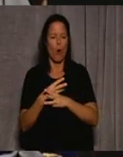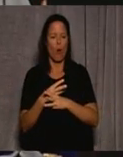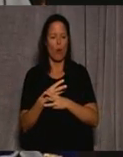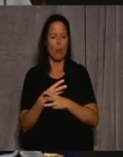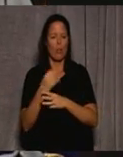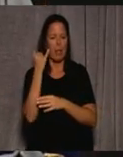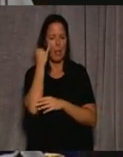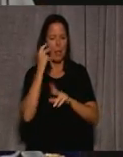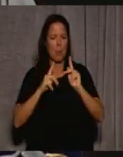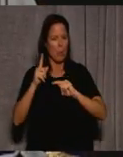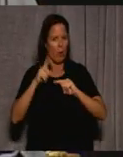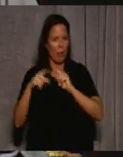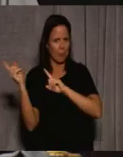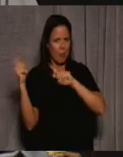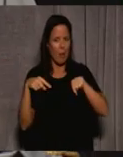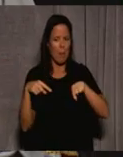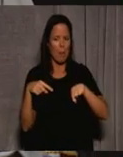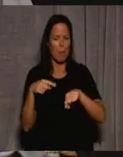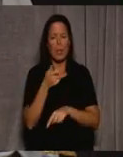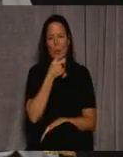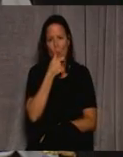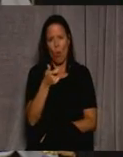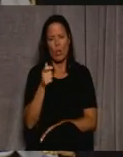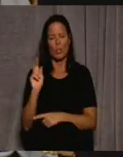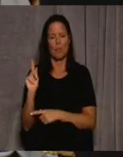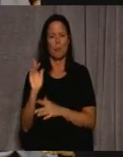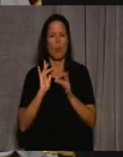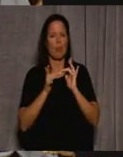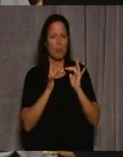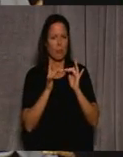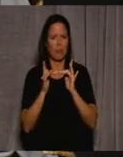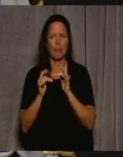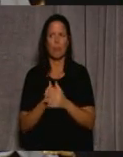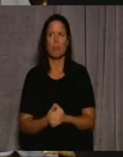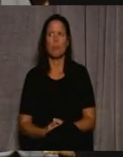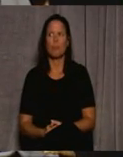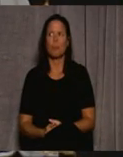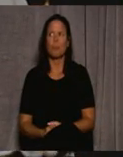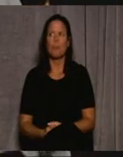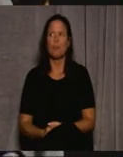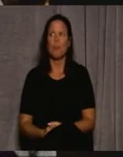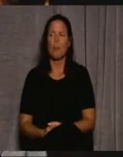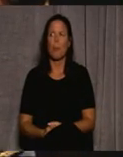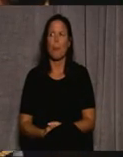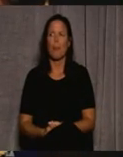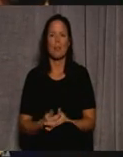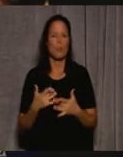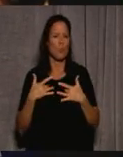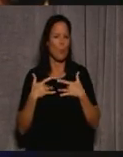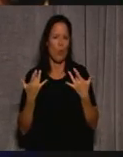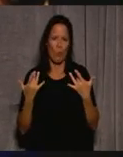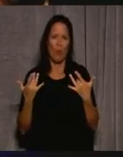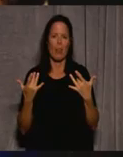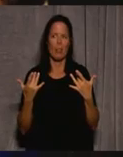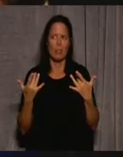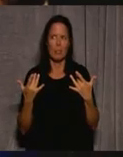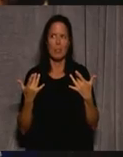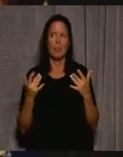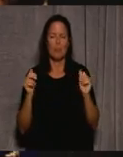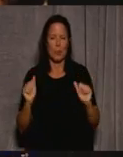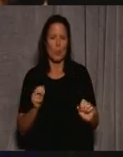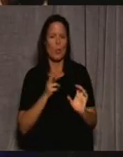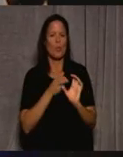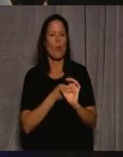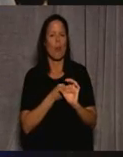were unable to make this ceremony this afternoon. So we're thrilled that you were able to join us on the